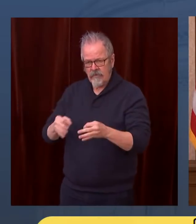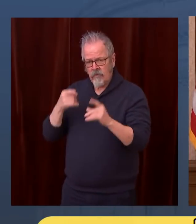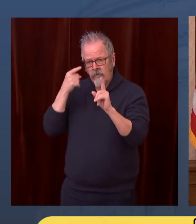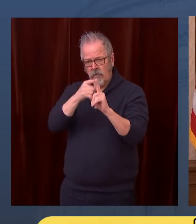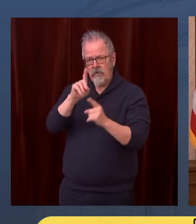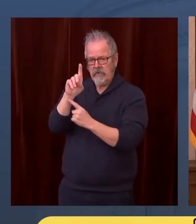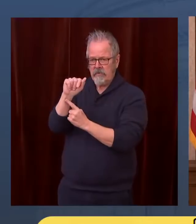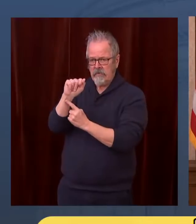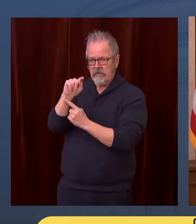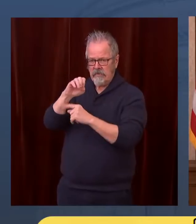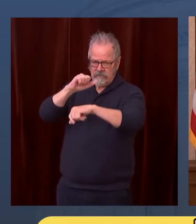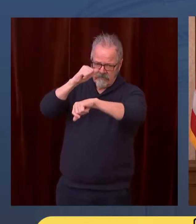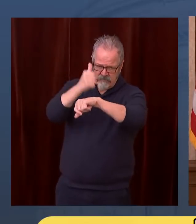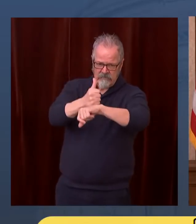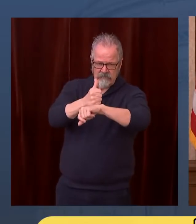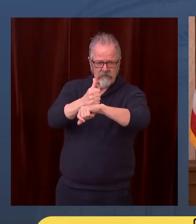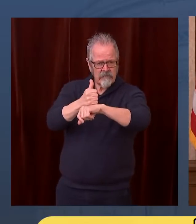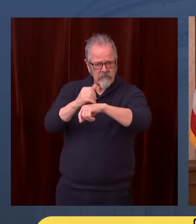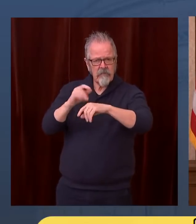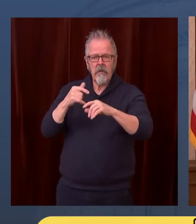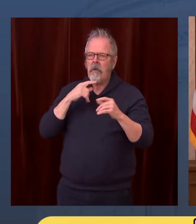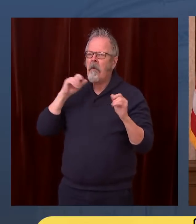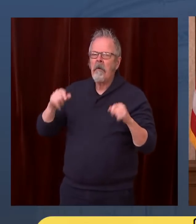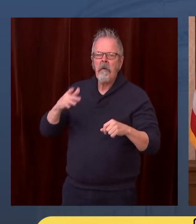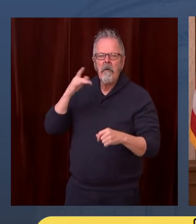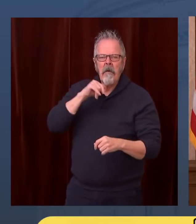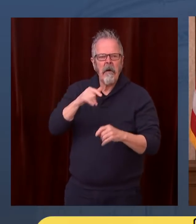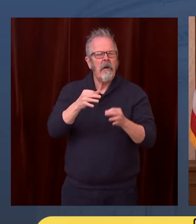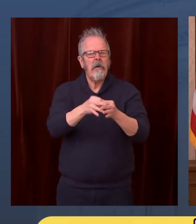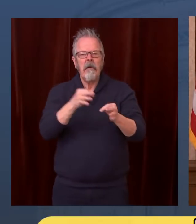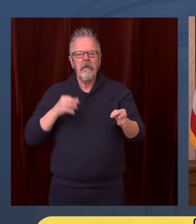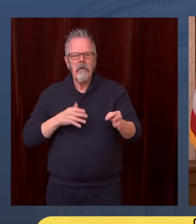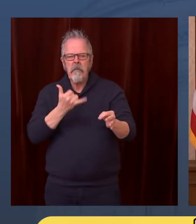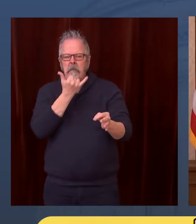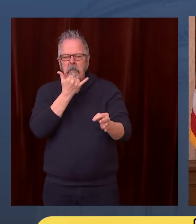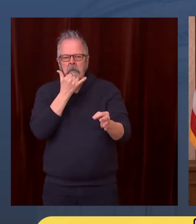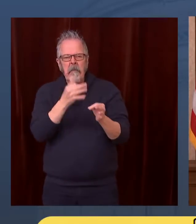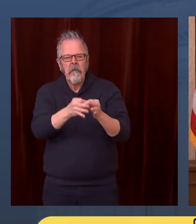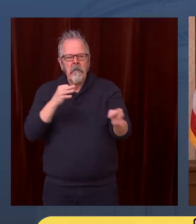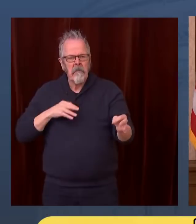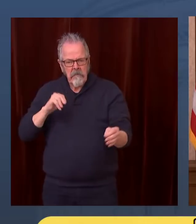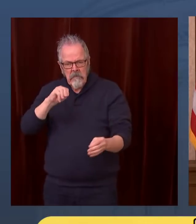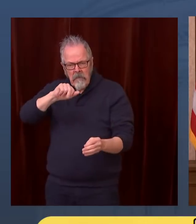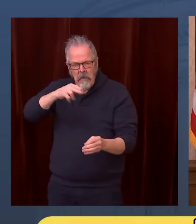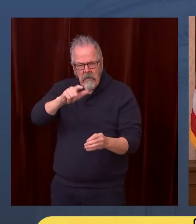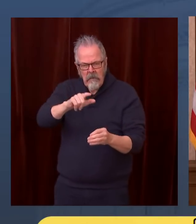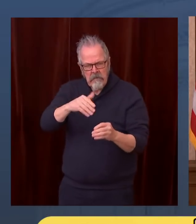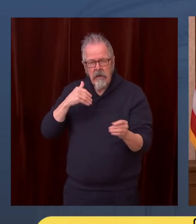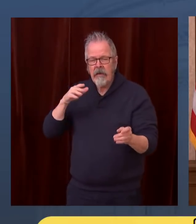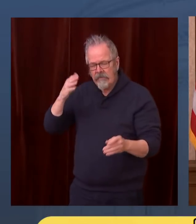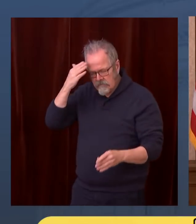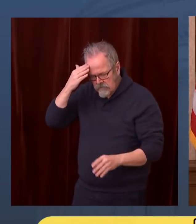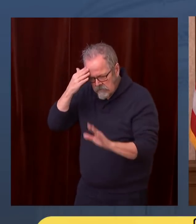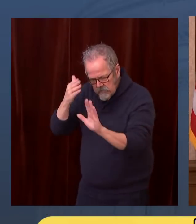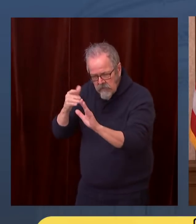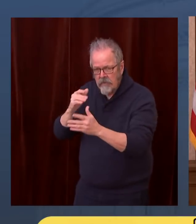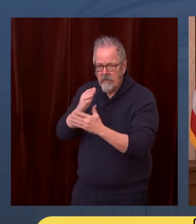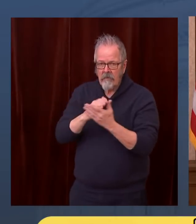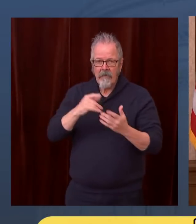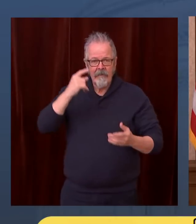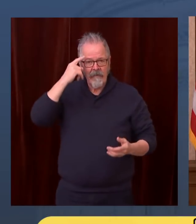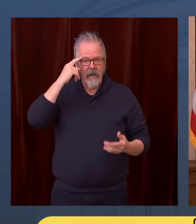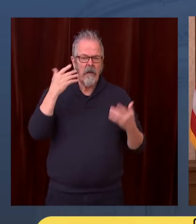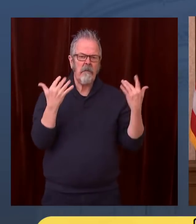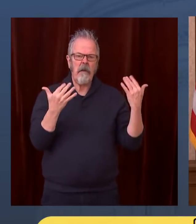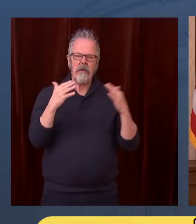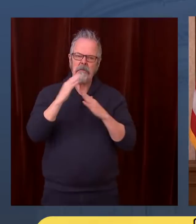ended earlier. I also know that there's a lot of people who think it maybe is ending too soon. And everyone